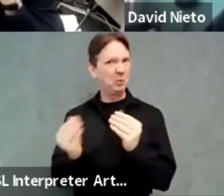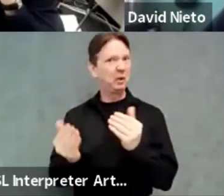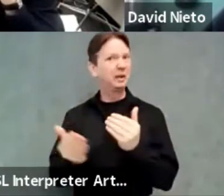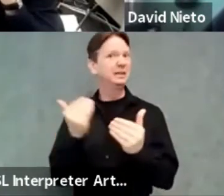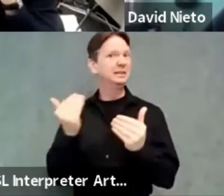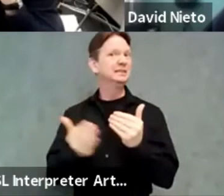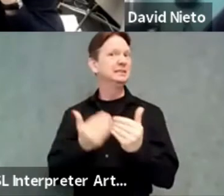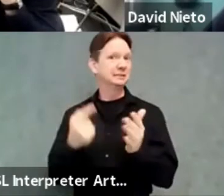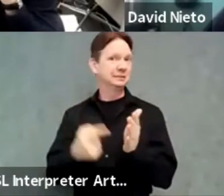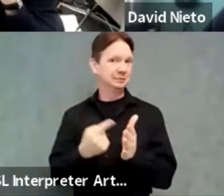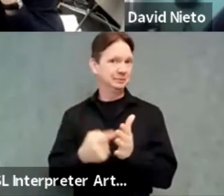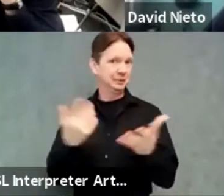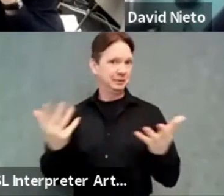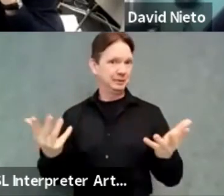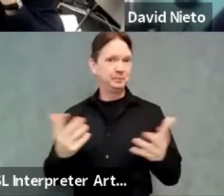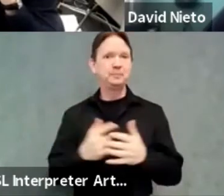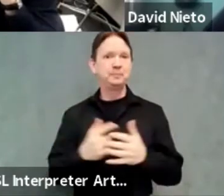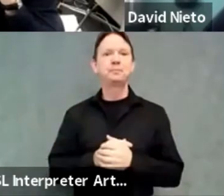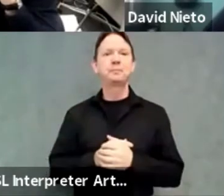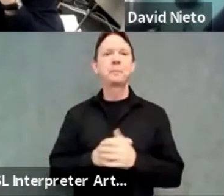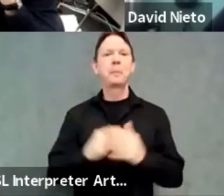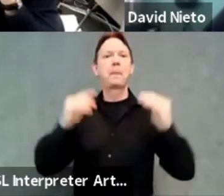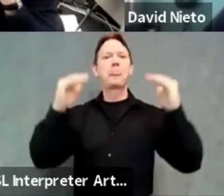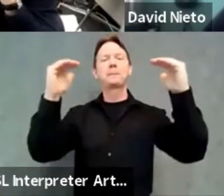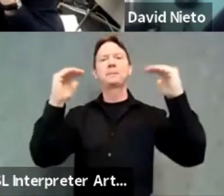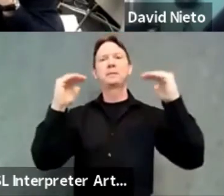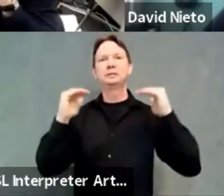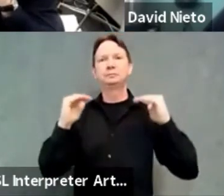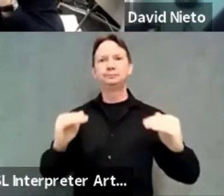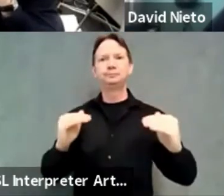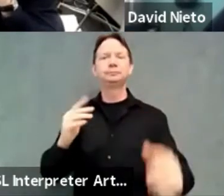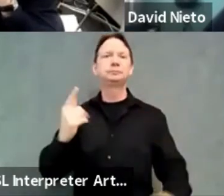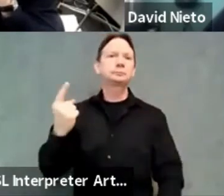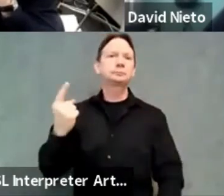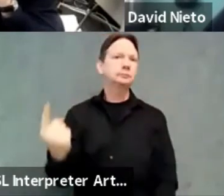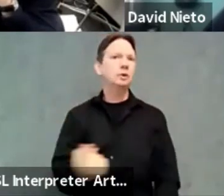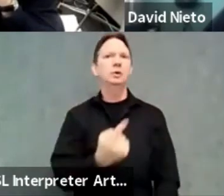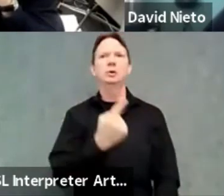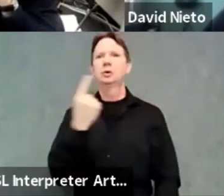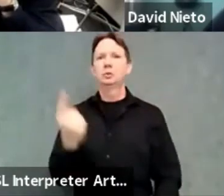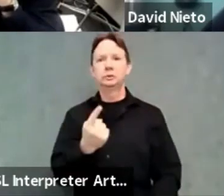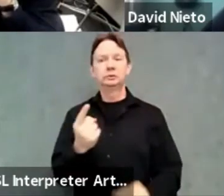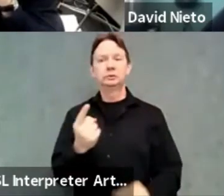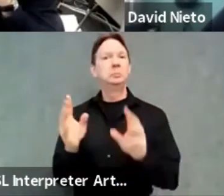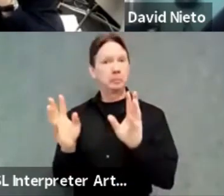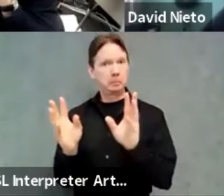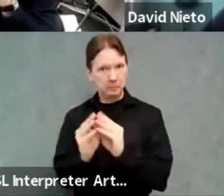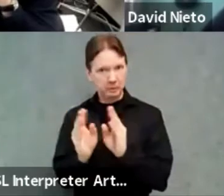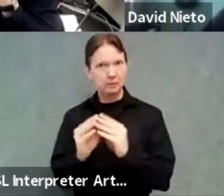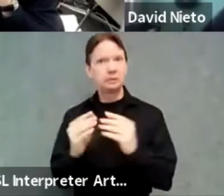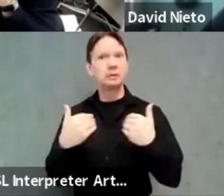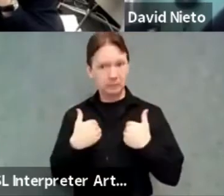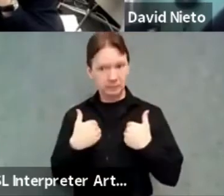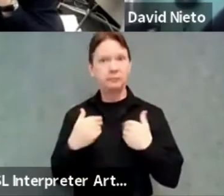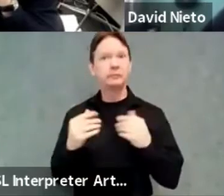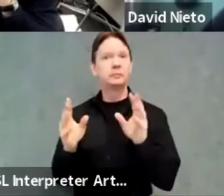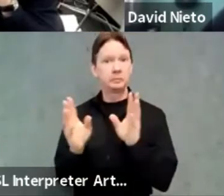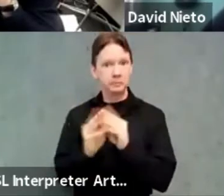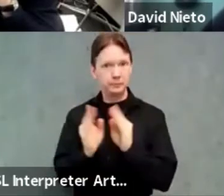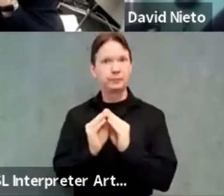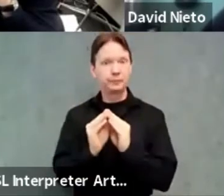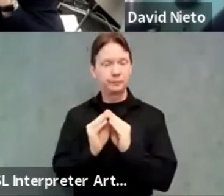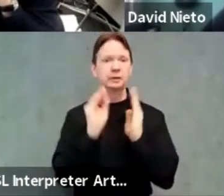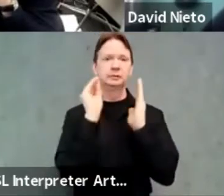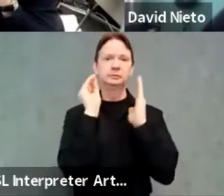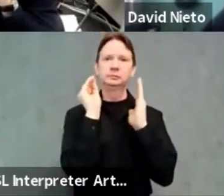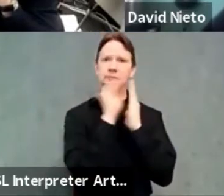documentation of activities, decisions, meeting minutes. This is really important. That final report was